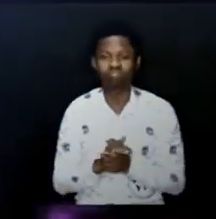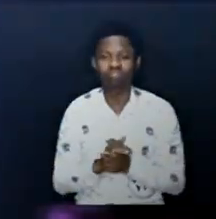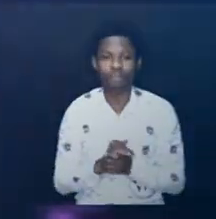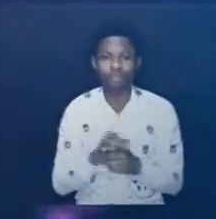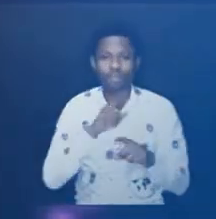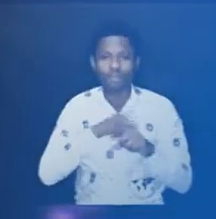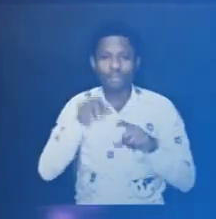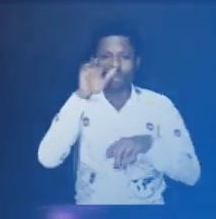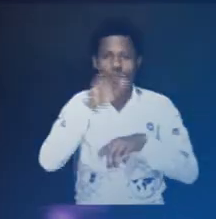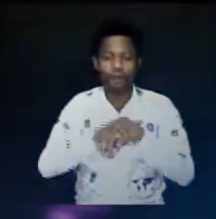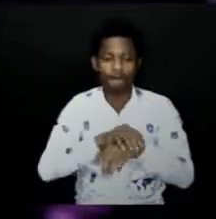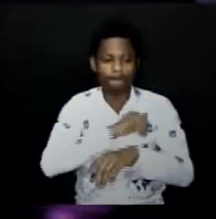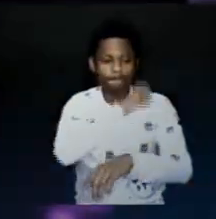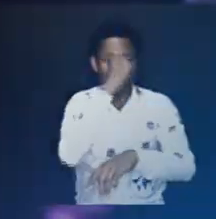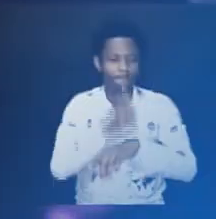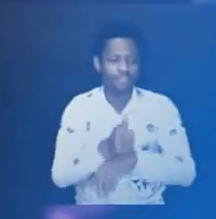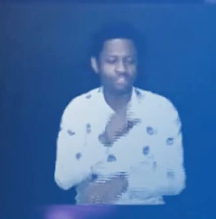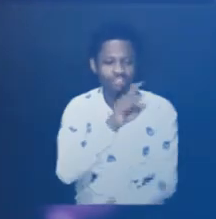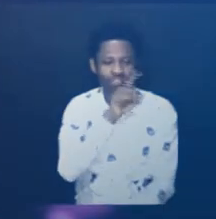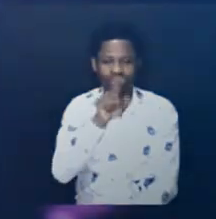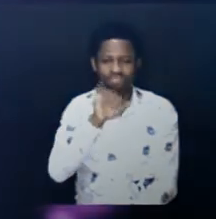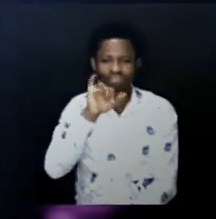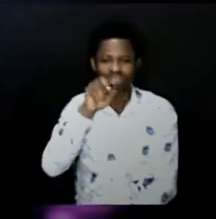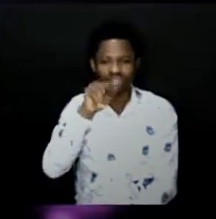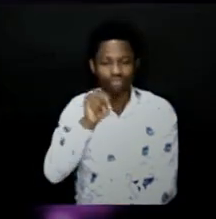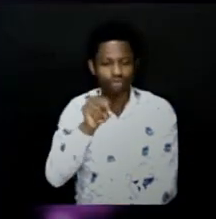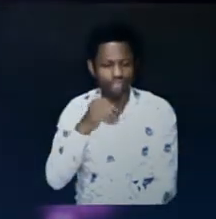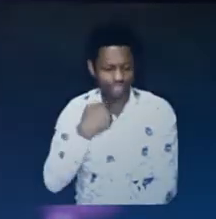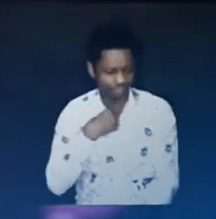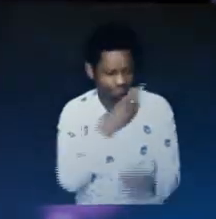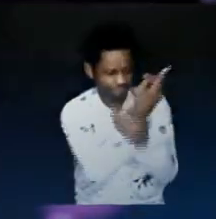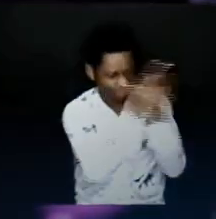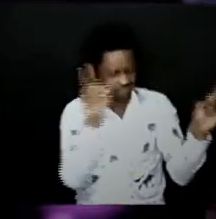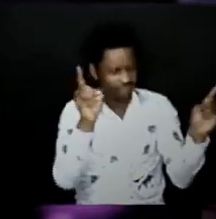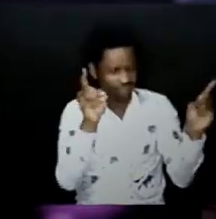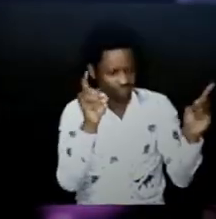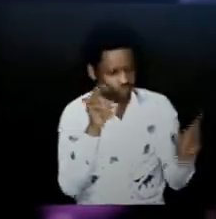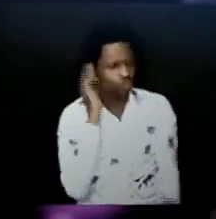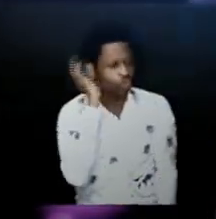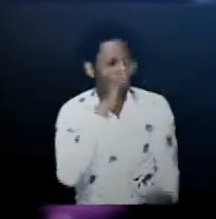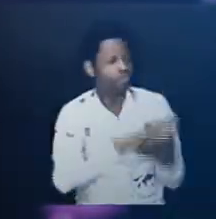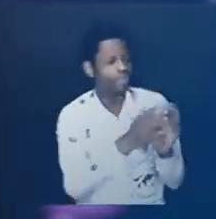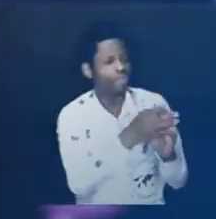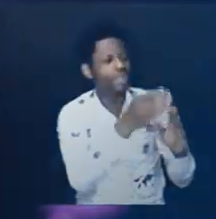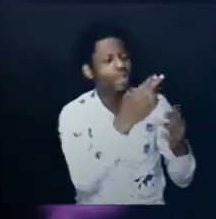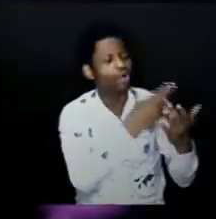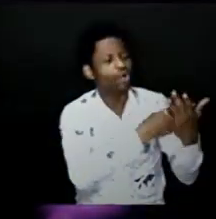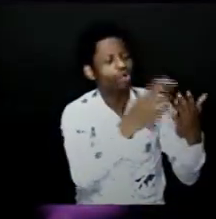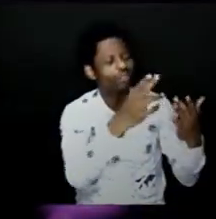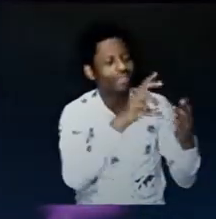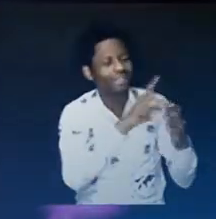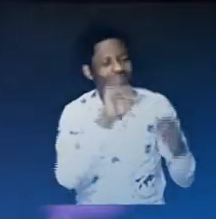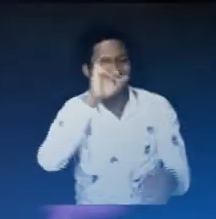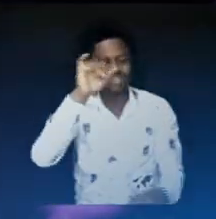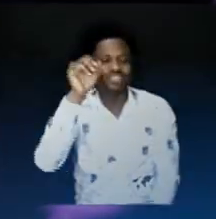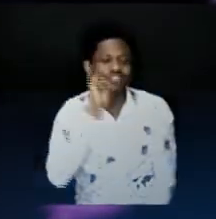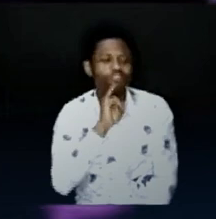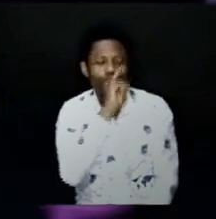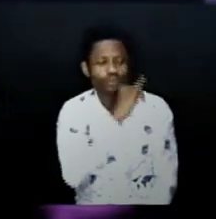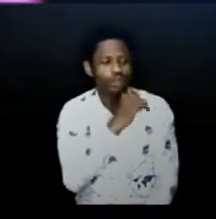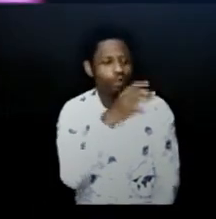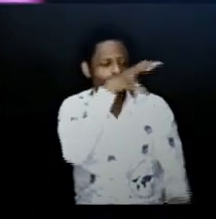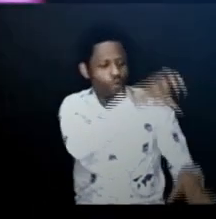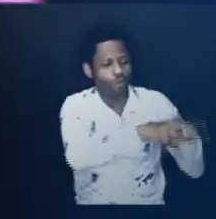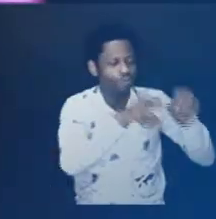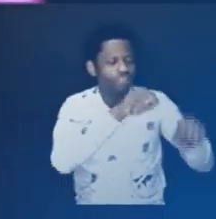Mount Zion will be deliverance. It will be holy, and Jacob will possess his inheritance.